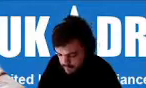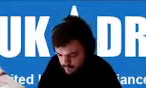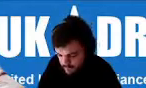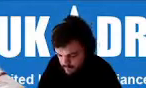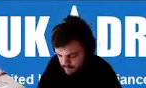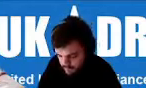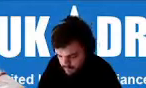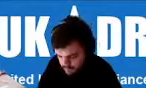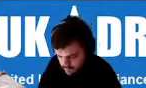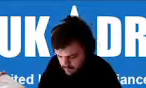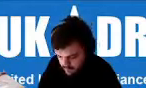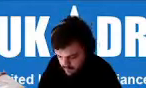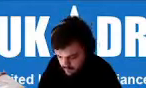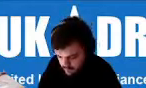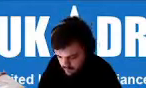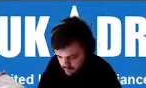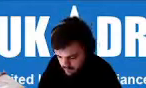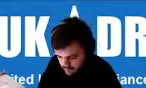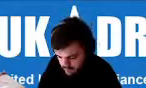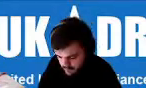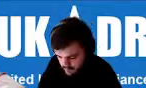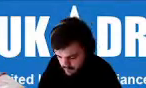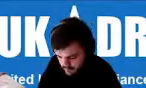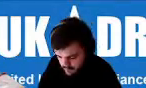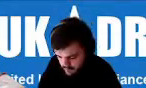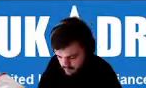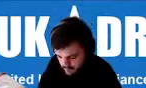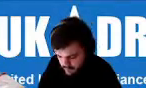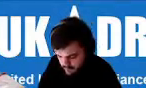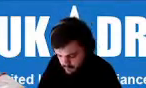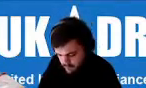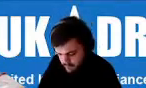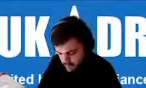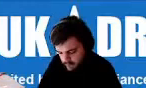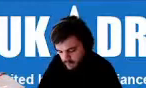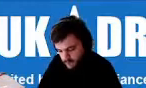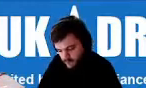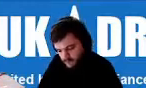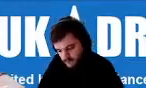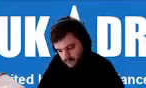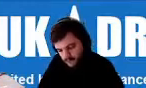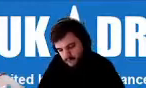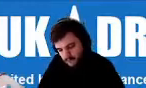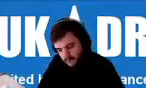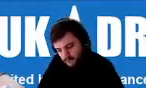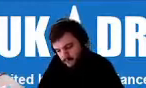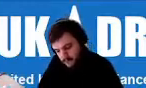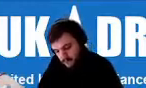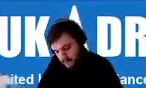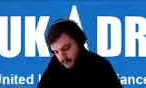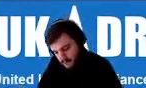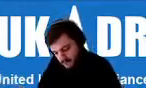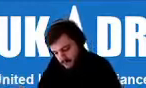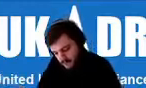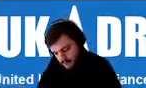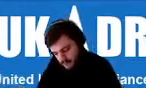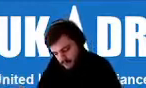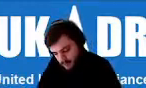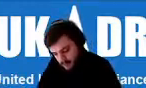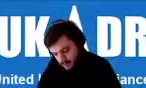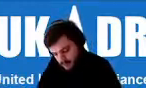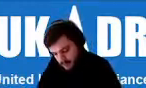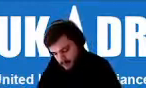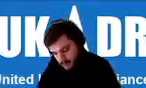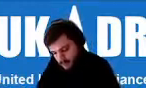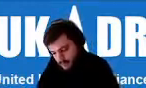Britain is to use the armed forces. Now, that's bad for various reasons. One is the armed forces have a job to do, and it's taking away